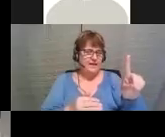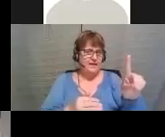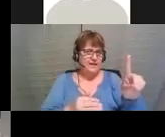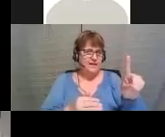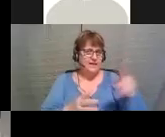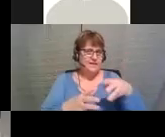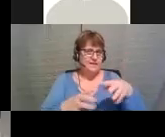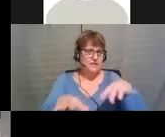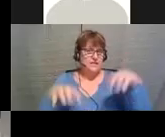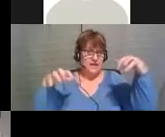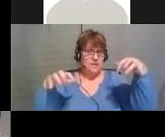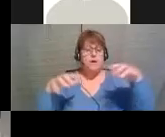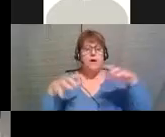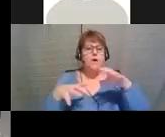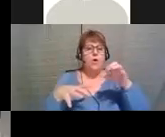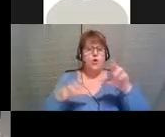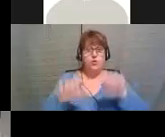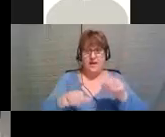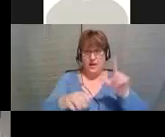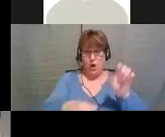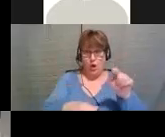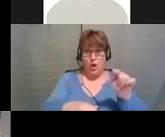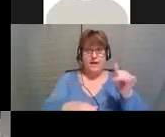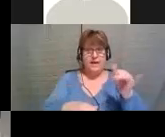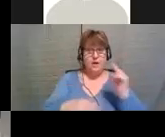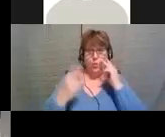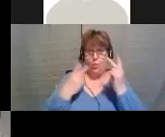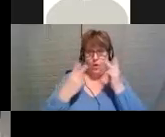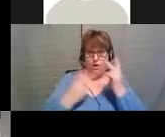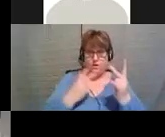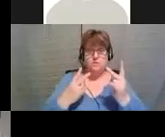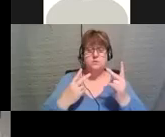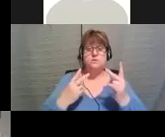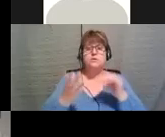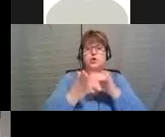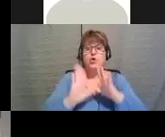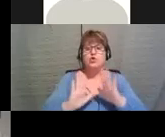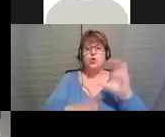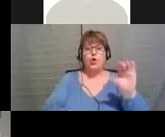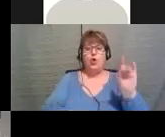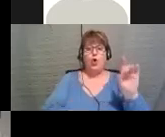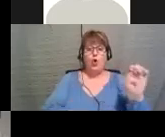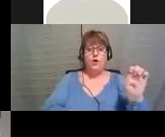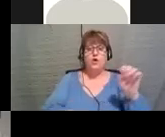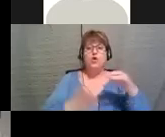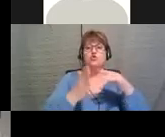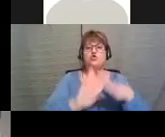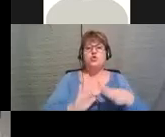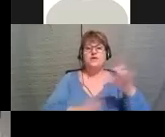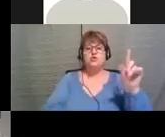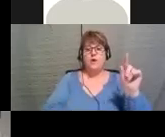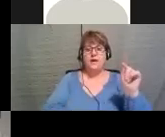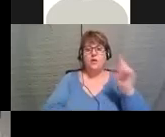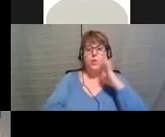log in and watch the sessions online. The student code is student 20. That gets you in